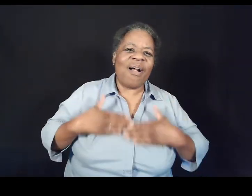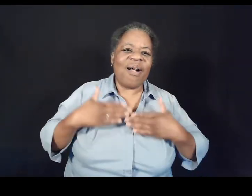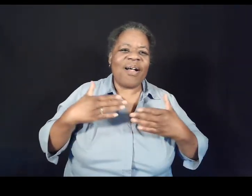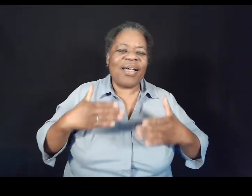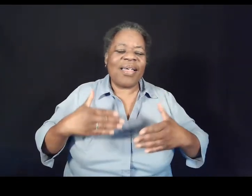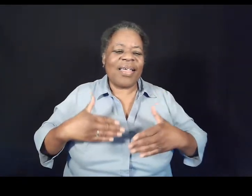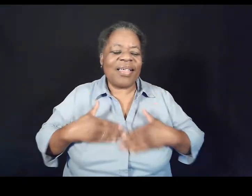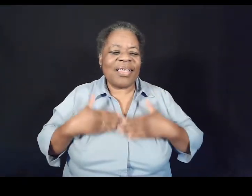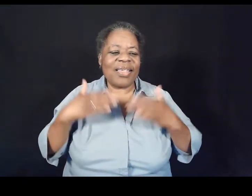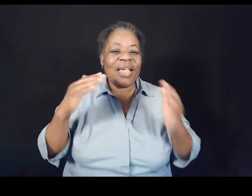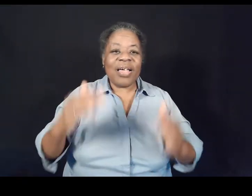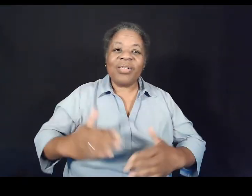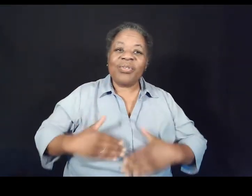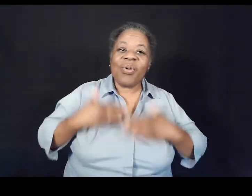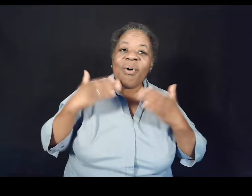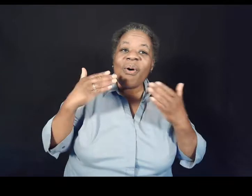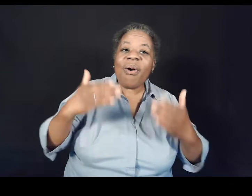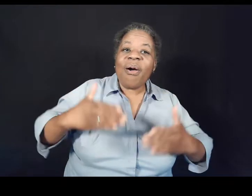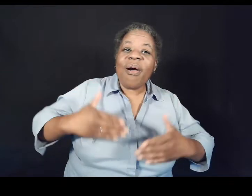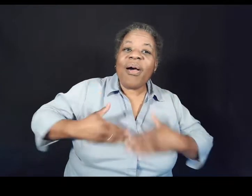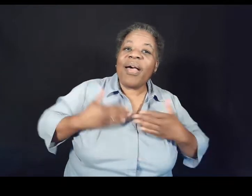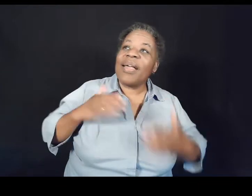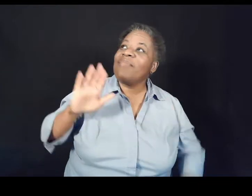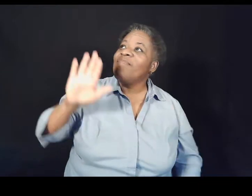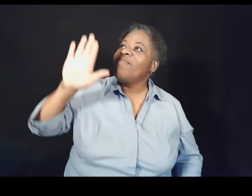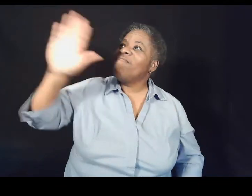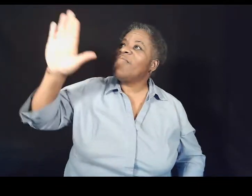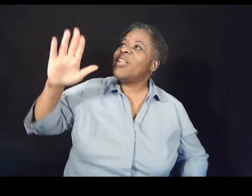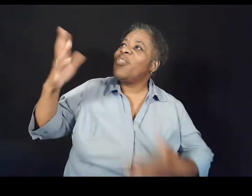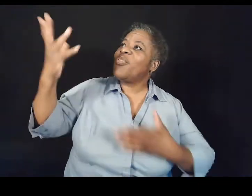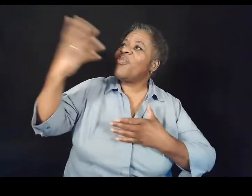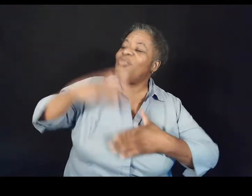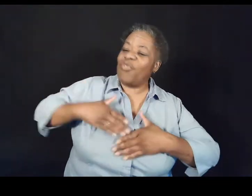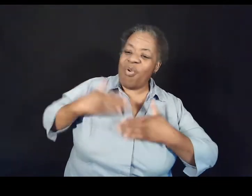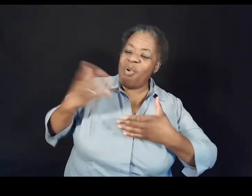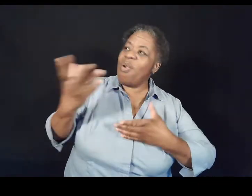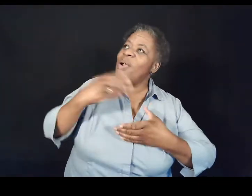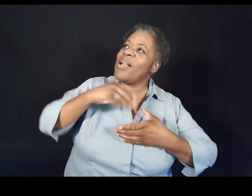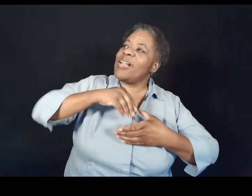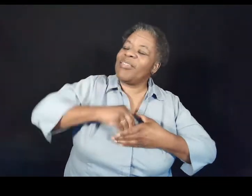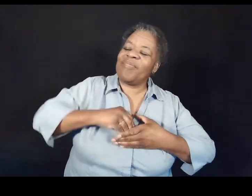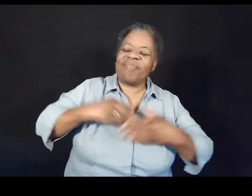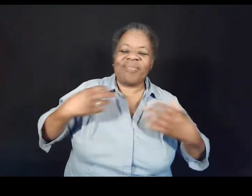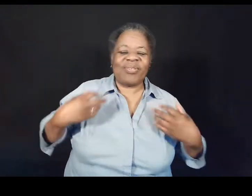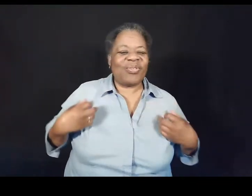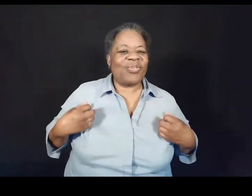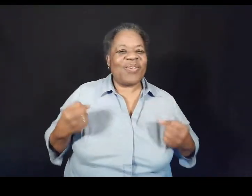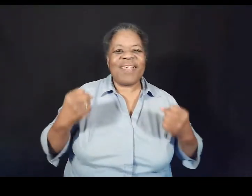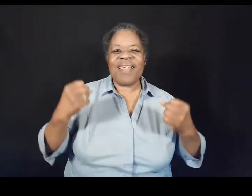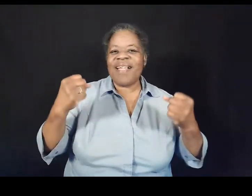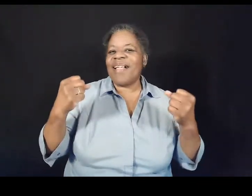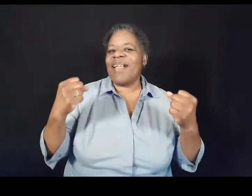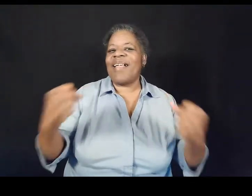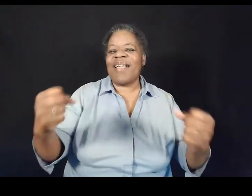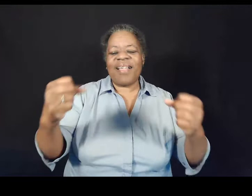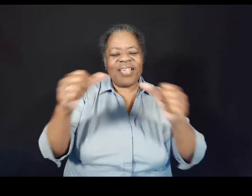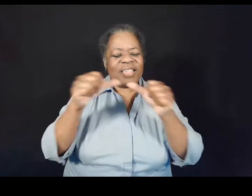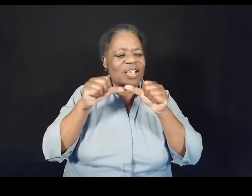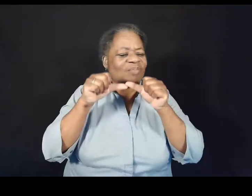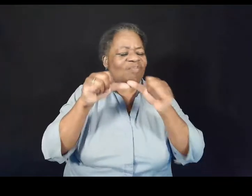joy, the joy. The joy of the Lord is my strength. The